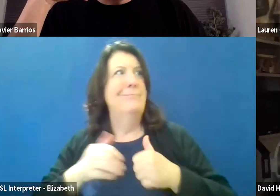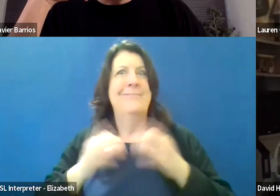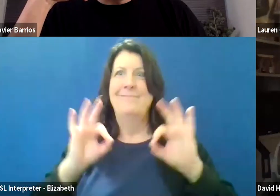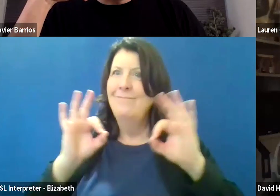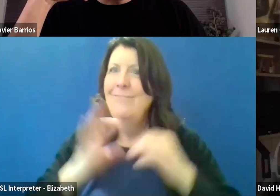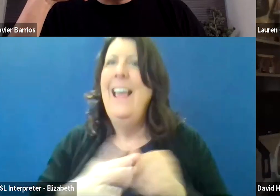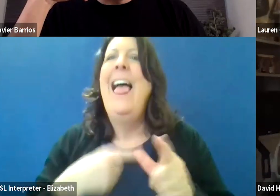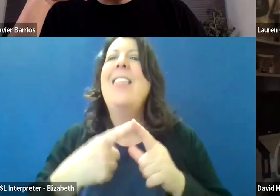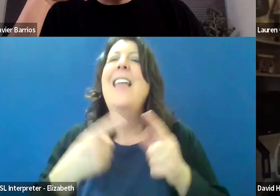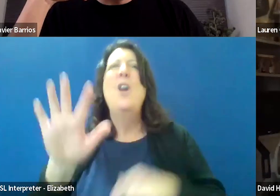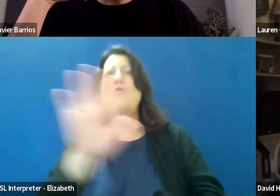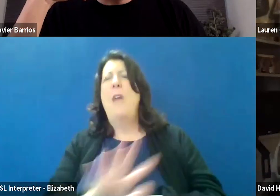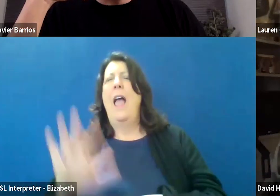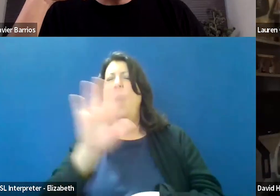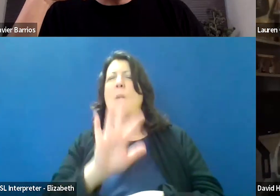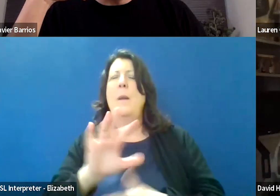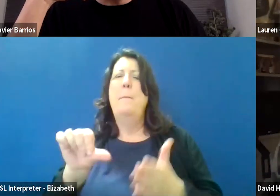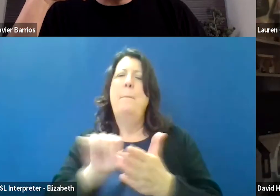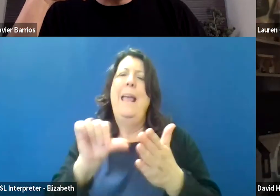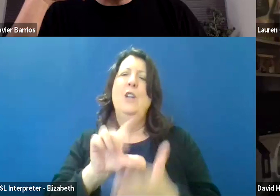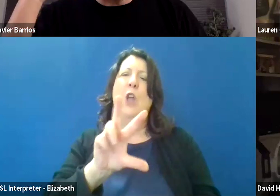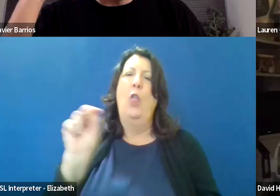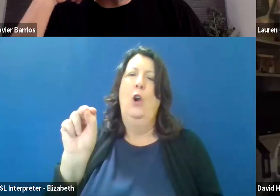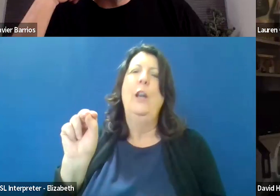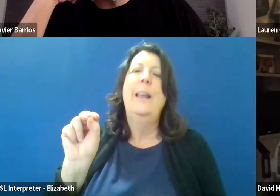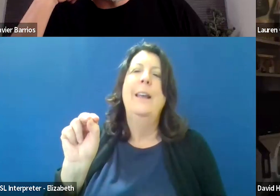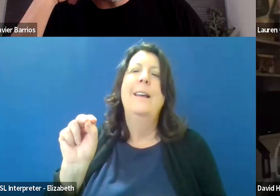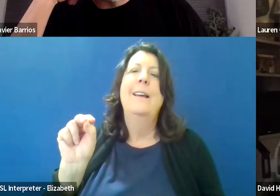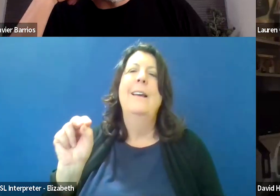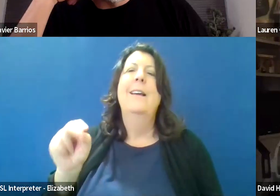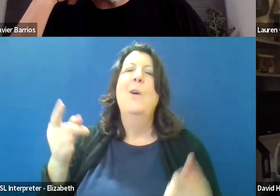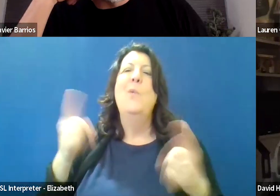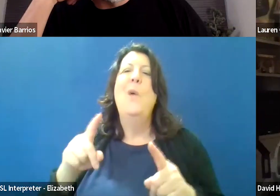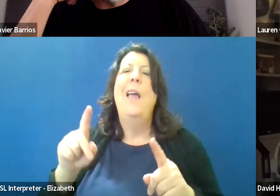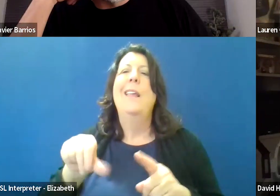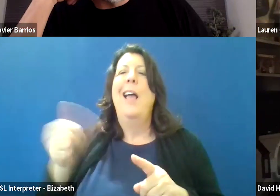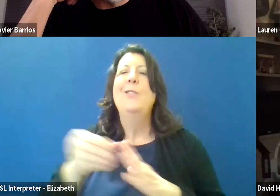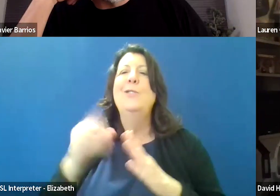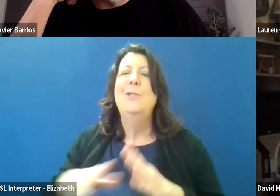and then right around page 30, right around when they leave it in the helicopter,